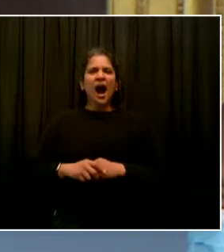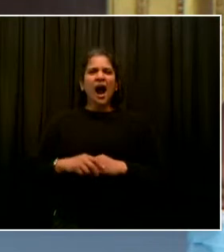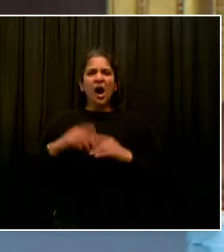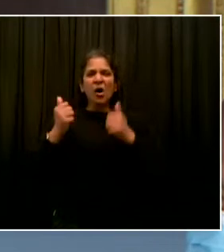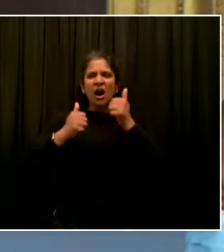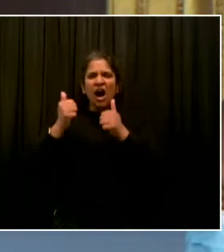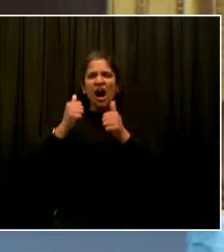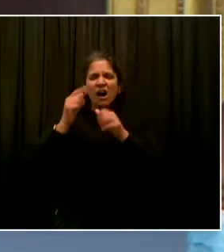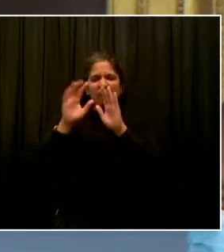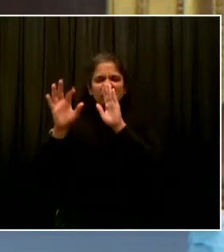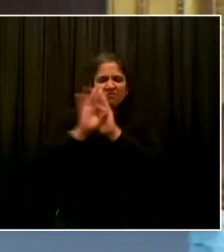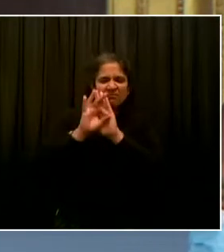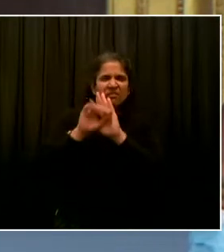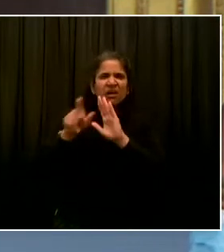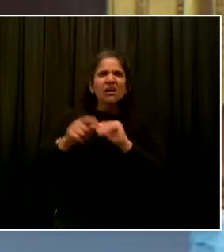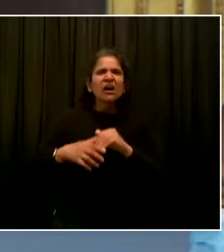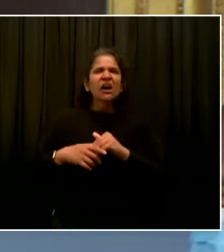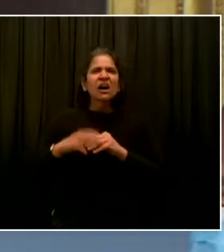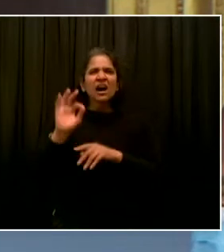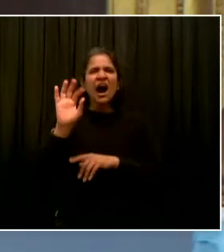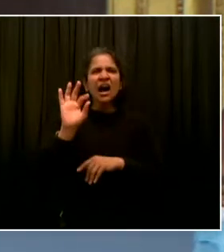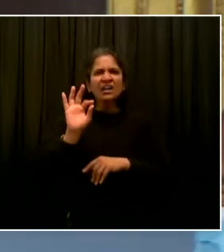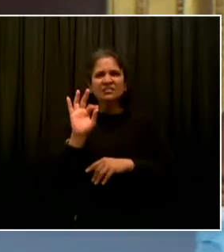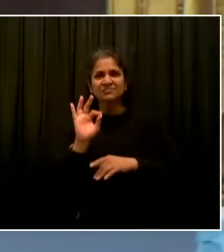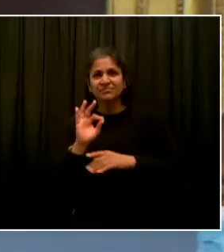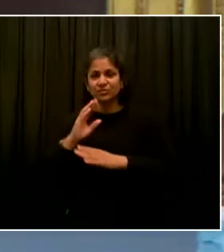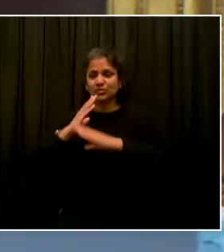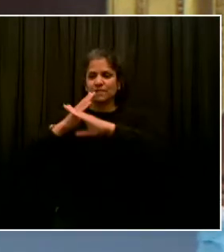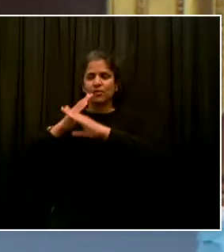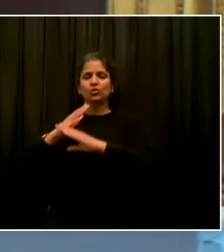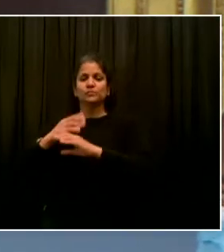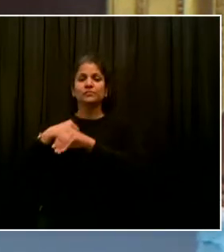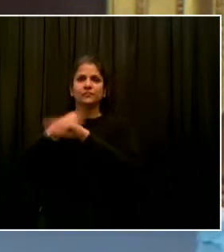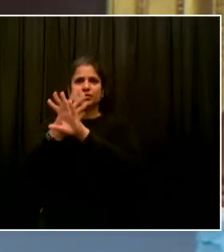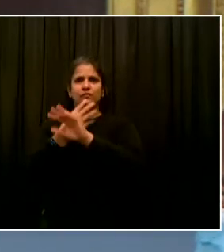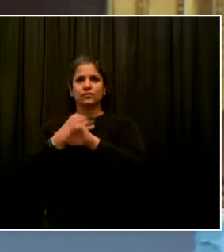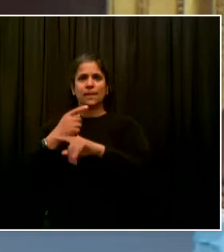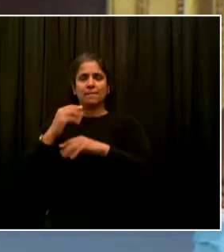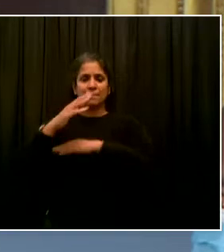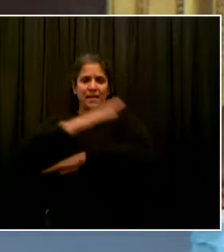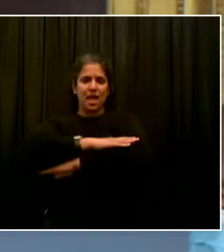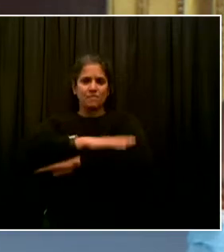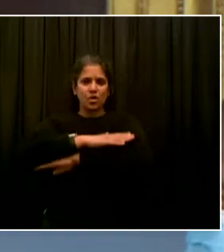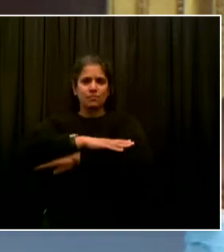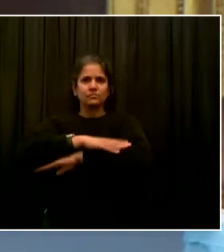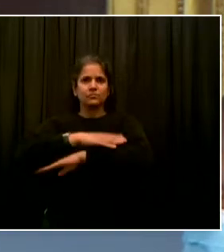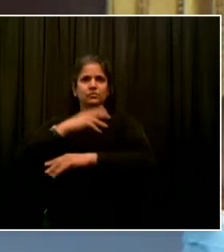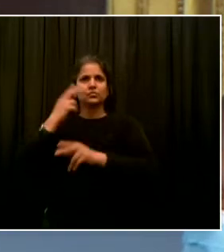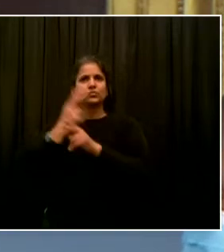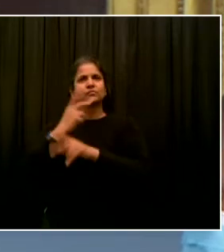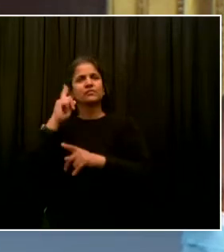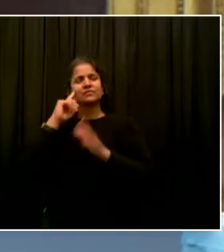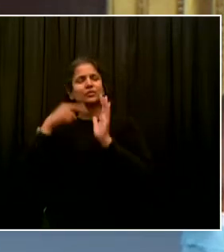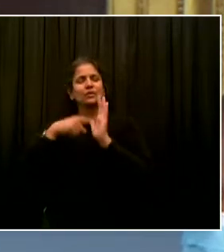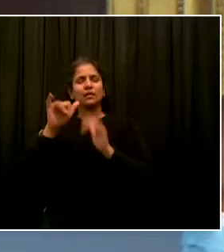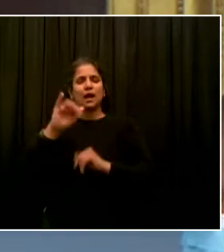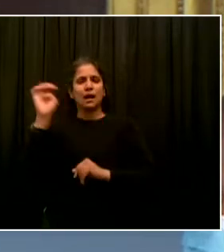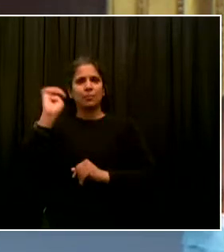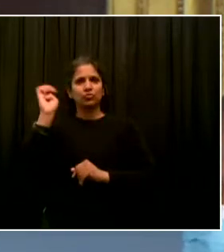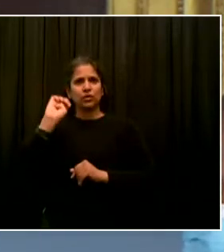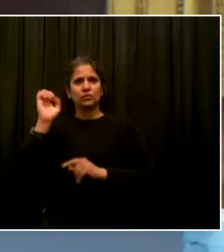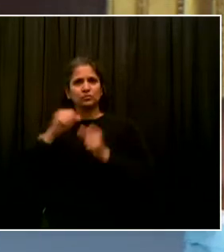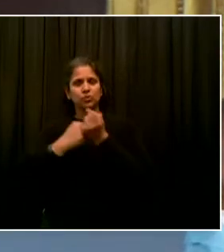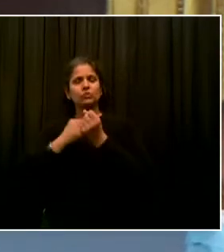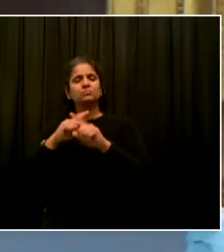9, it's our virtual express care platform. You could think of it as a virtual version of the emergency department. There are some times during the day where the emergency department is